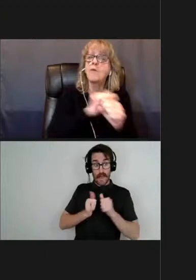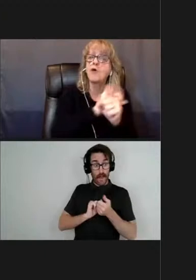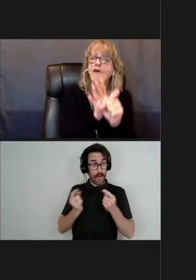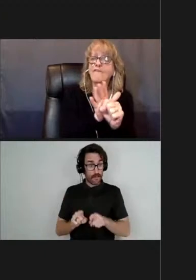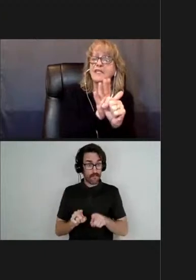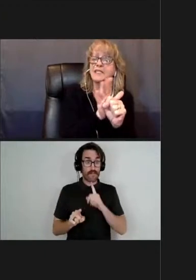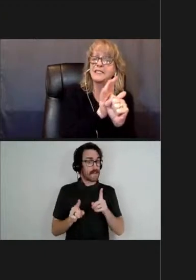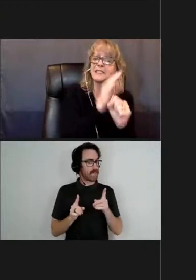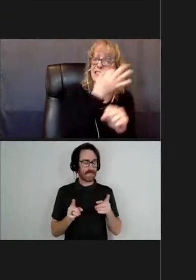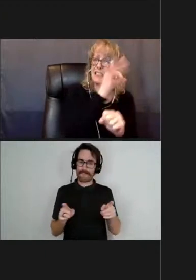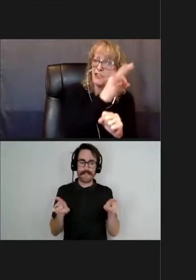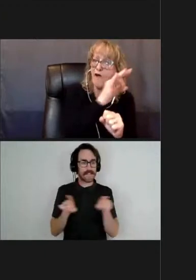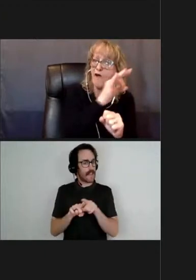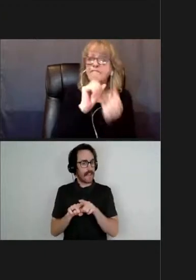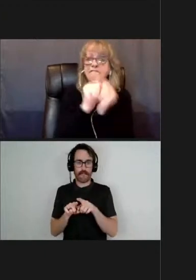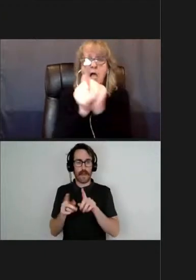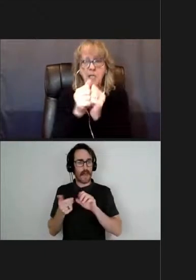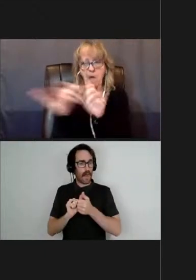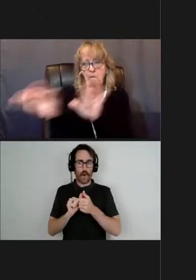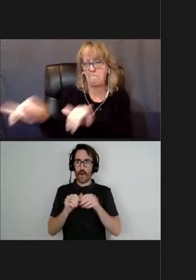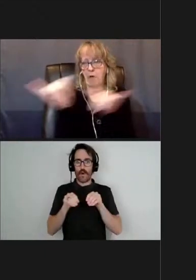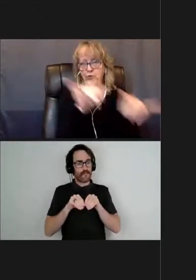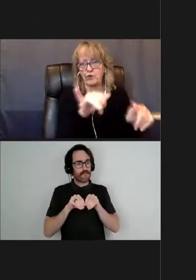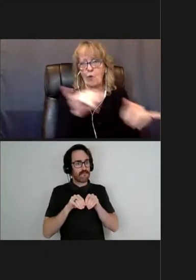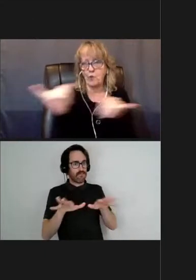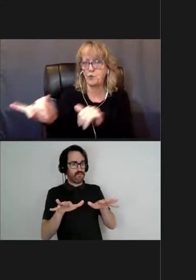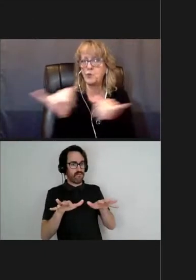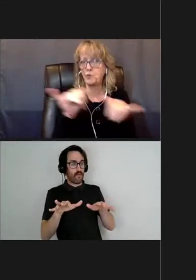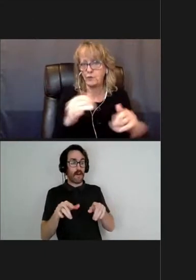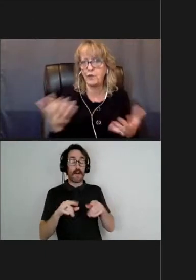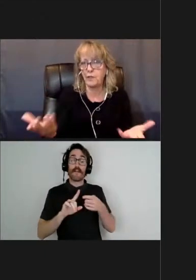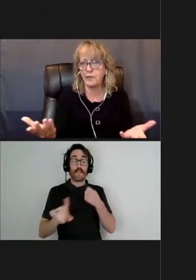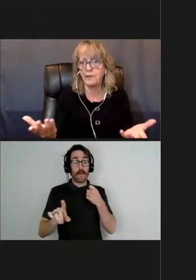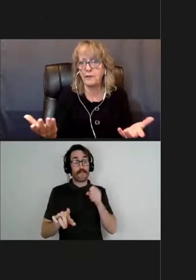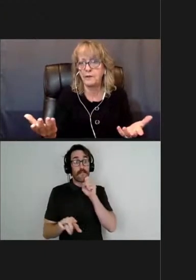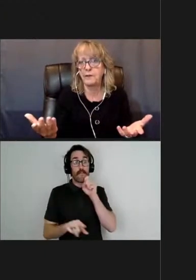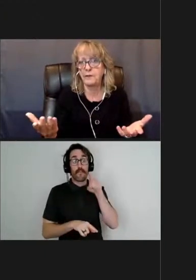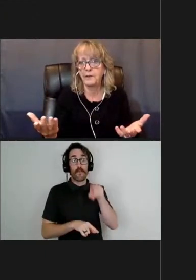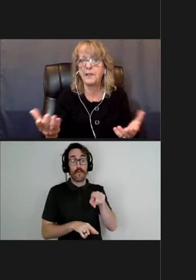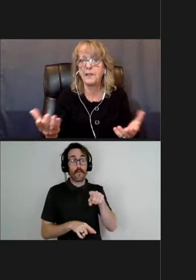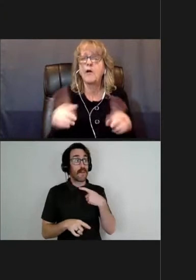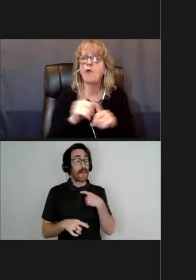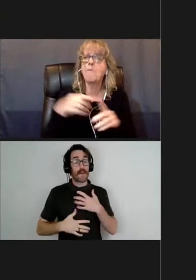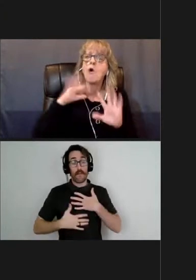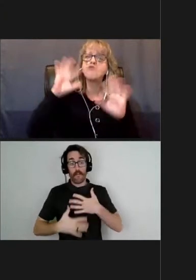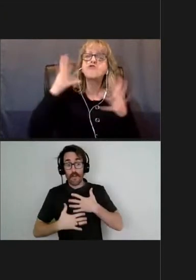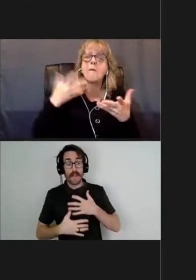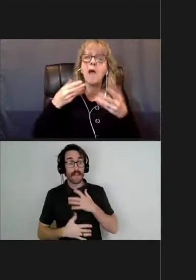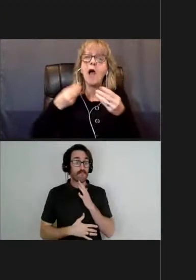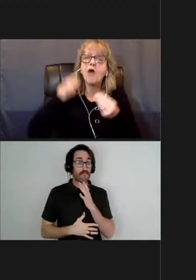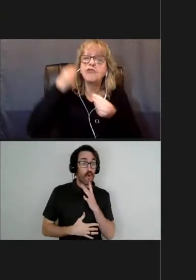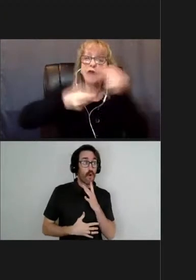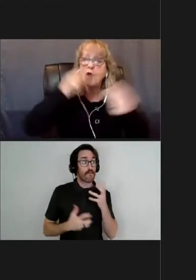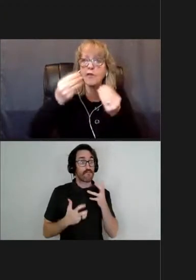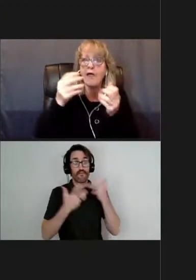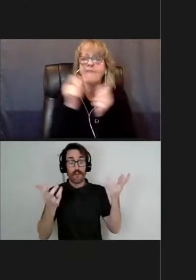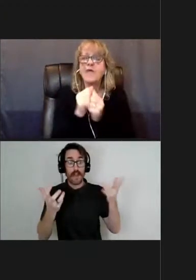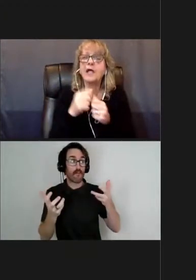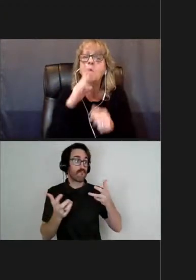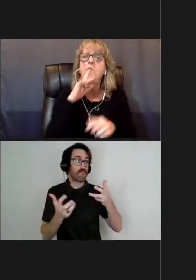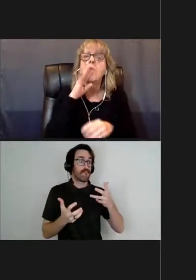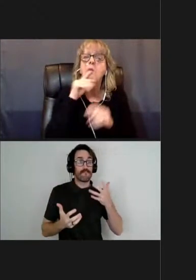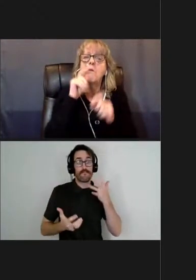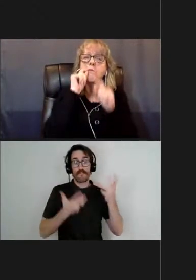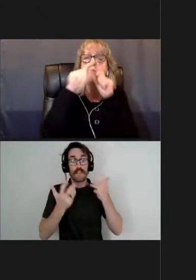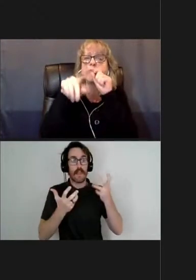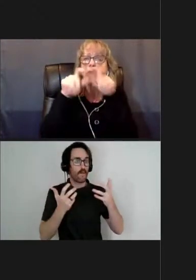by our droplets as we talk and as we breathe, even more so if we shout or sing or are